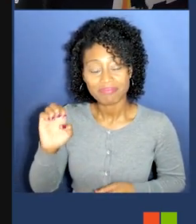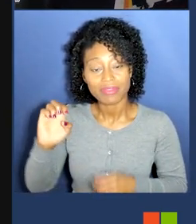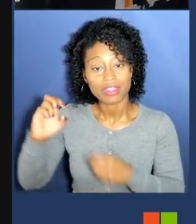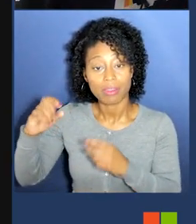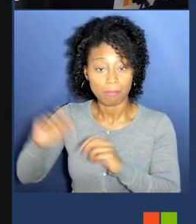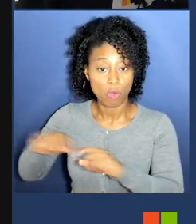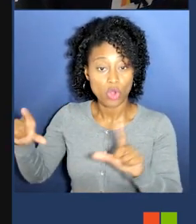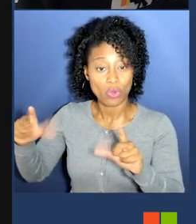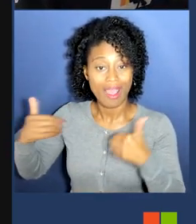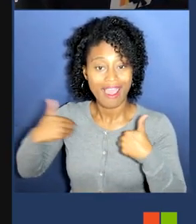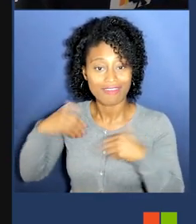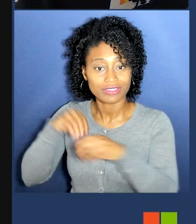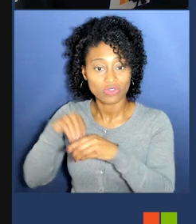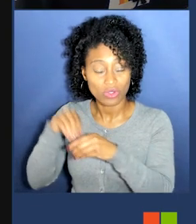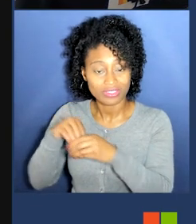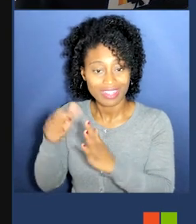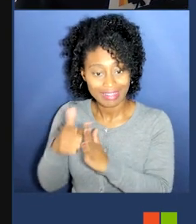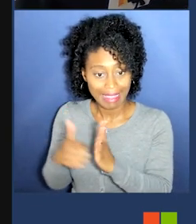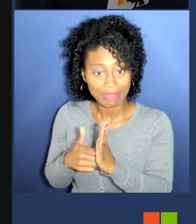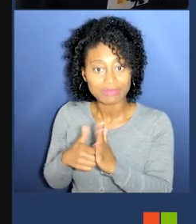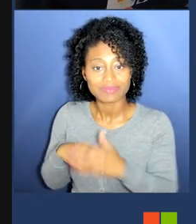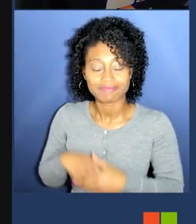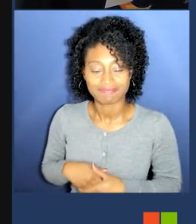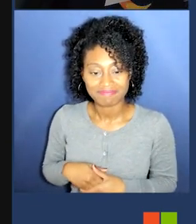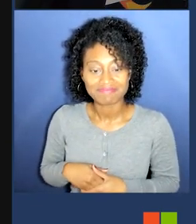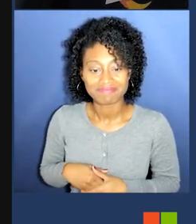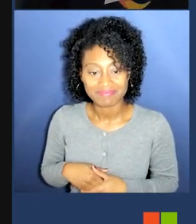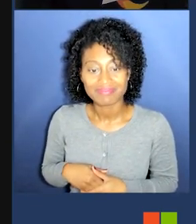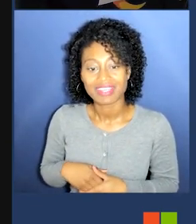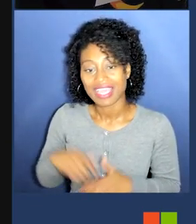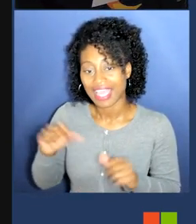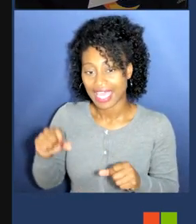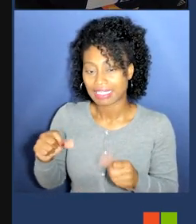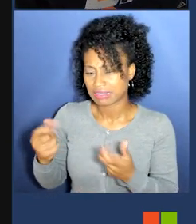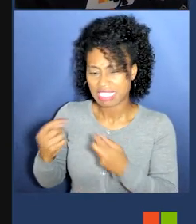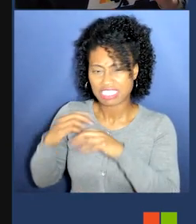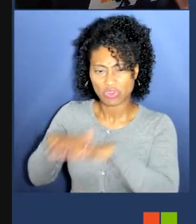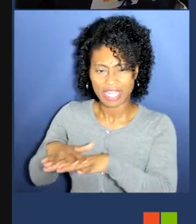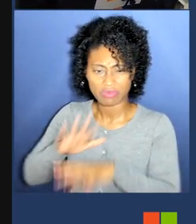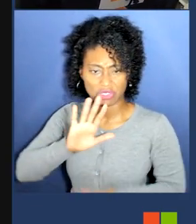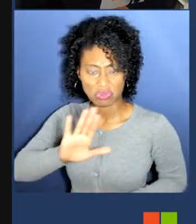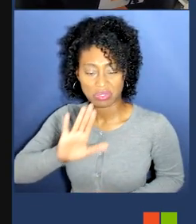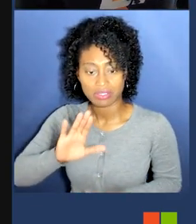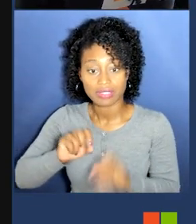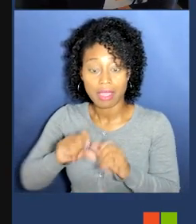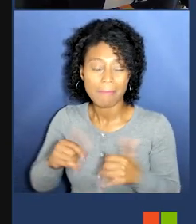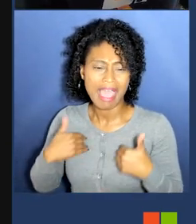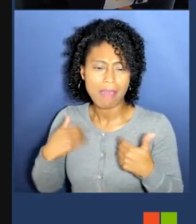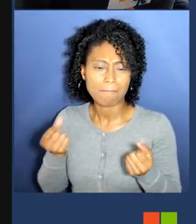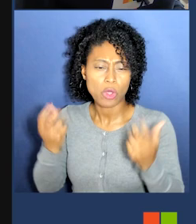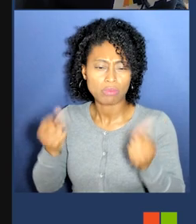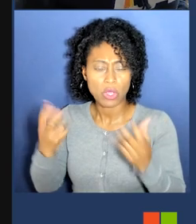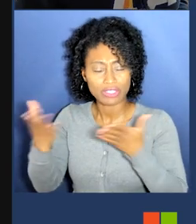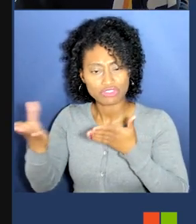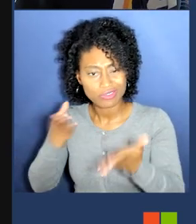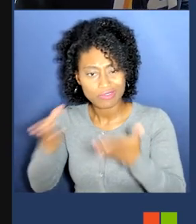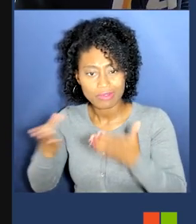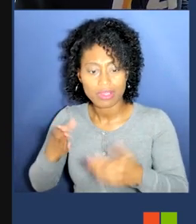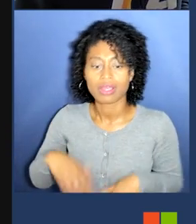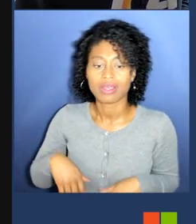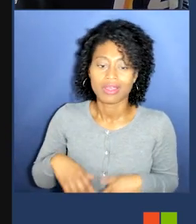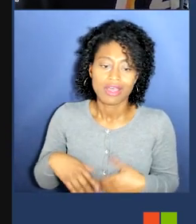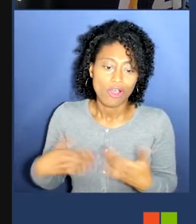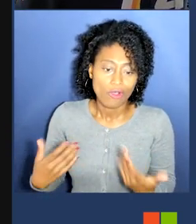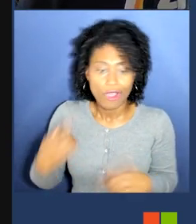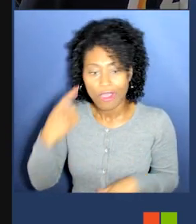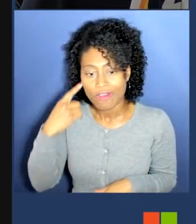account, which you can look into the data here with the integrated Explorer, but it has like multiple services, like blob service for